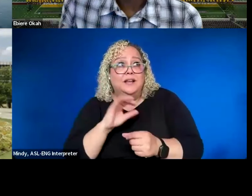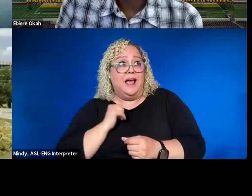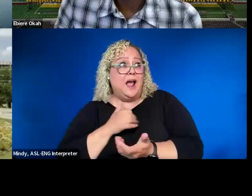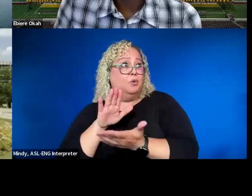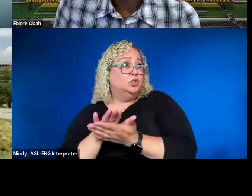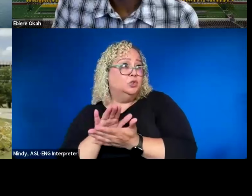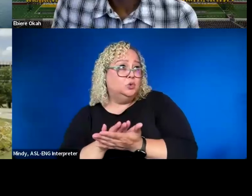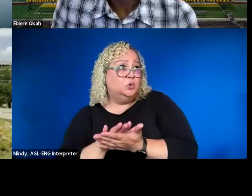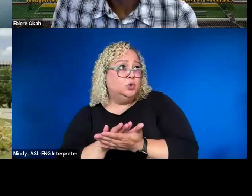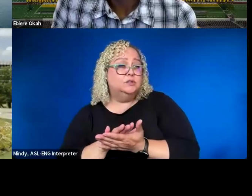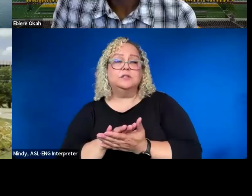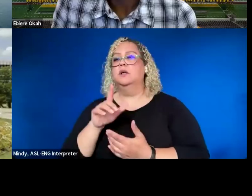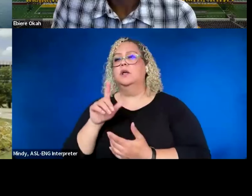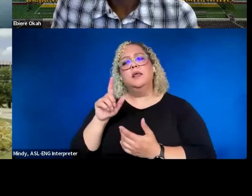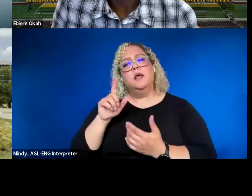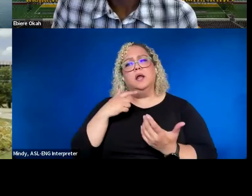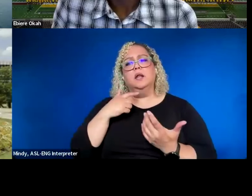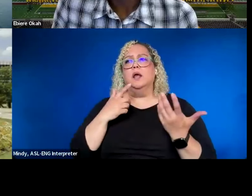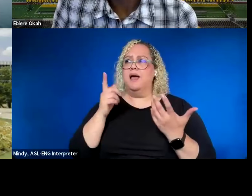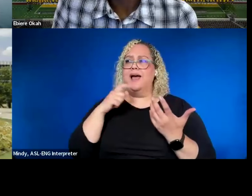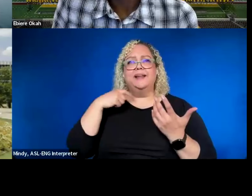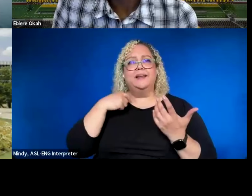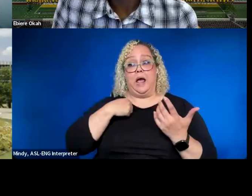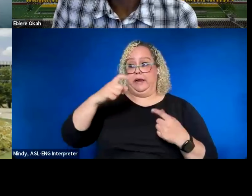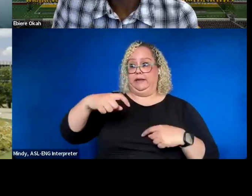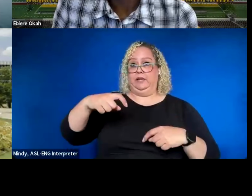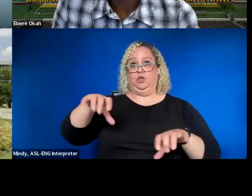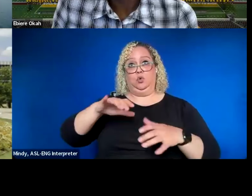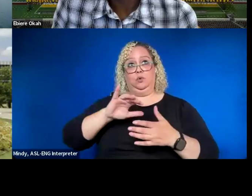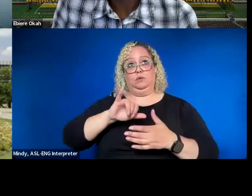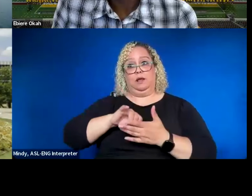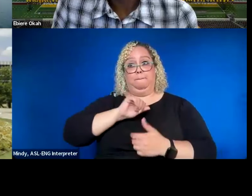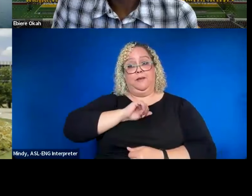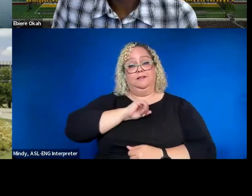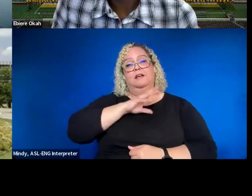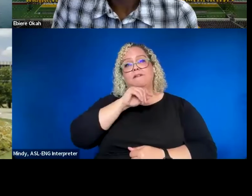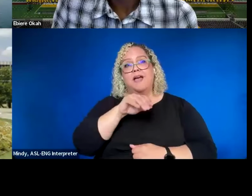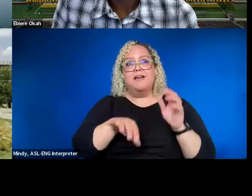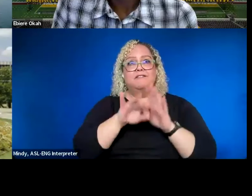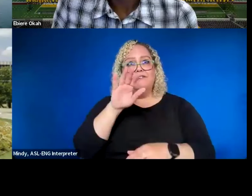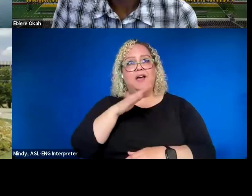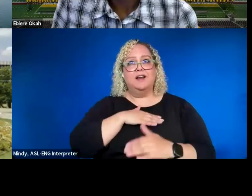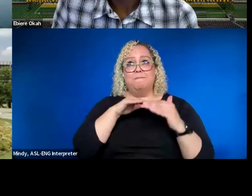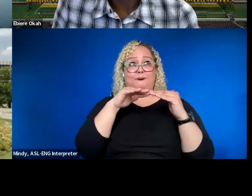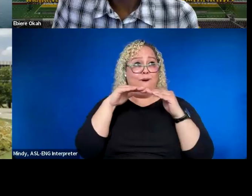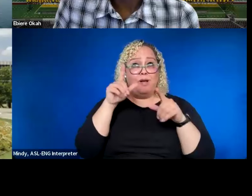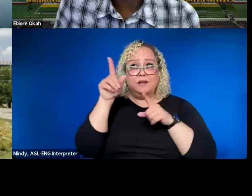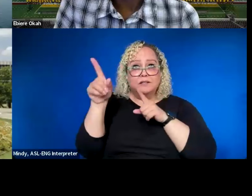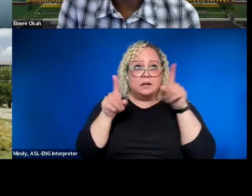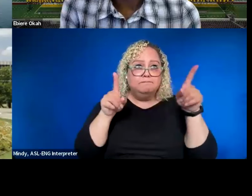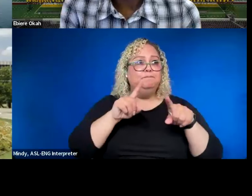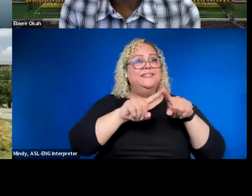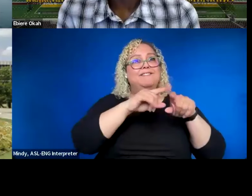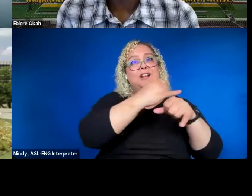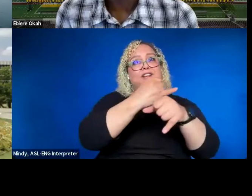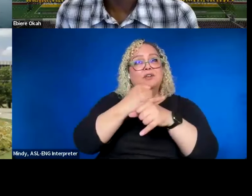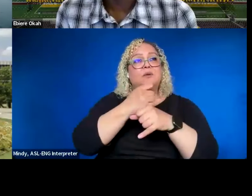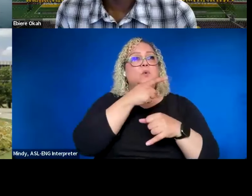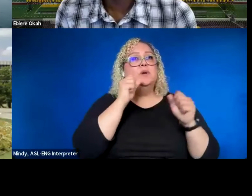individually, but I need to find my colleagues at my institution or other institutions who can provide the information to